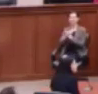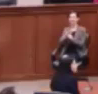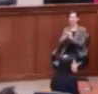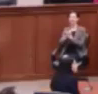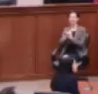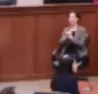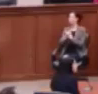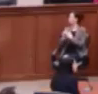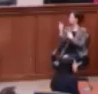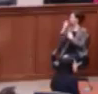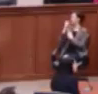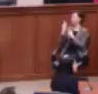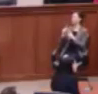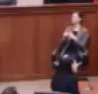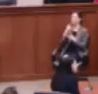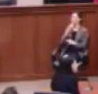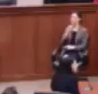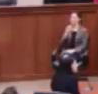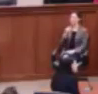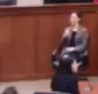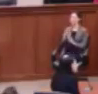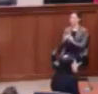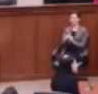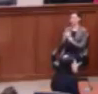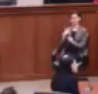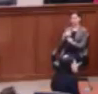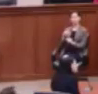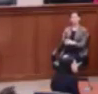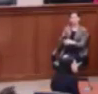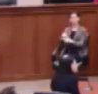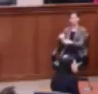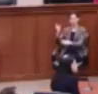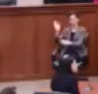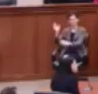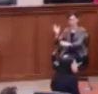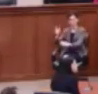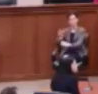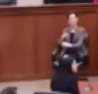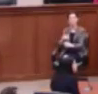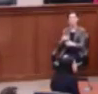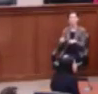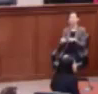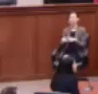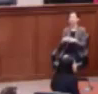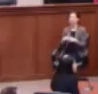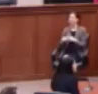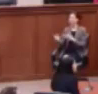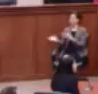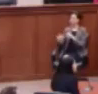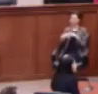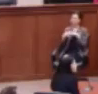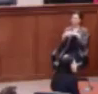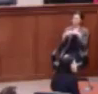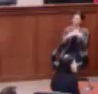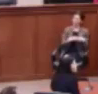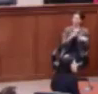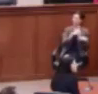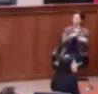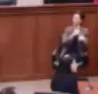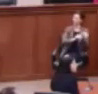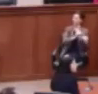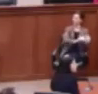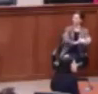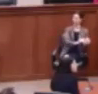to the recent SEAT meeting where we were able to be a part of the presentation and then lead a tour of the facility that we'll be discussing